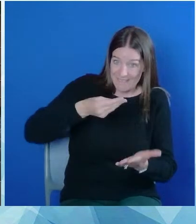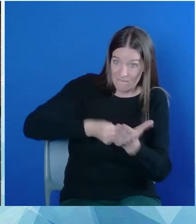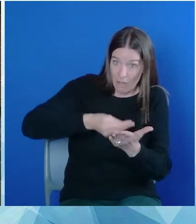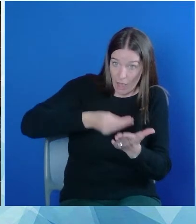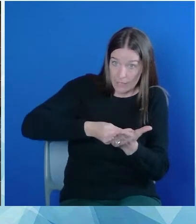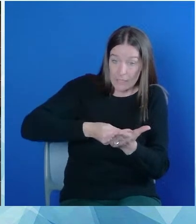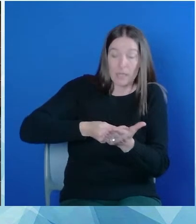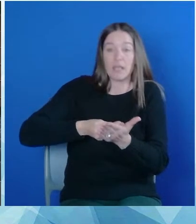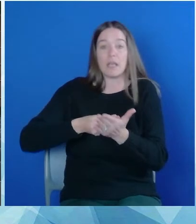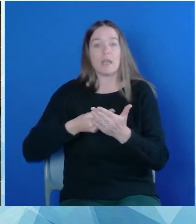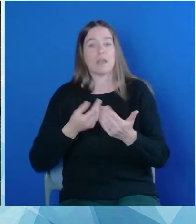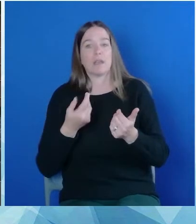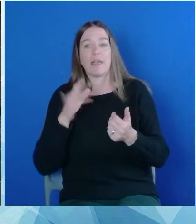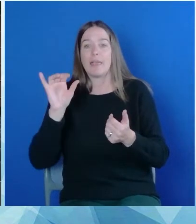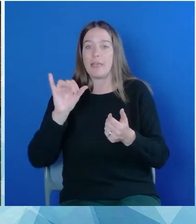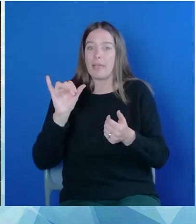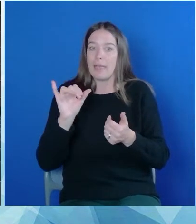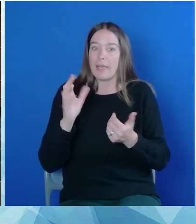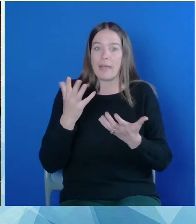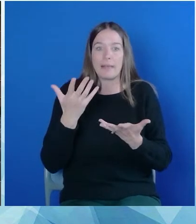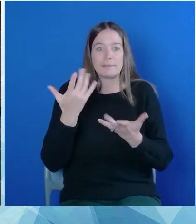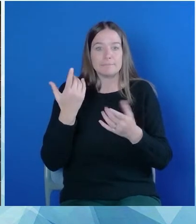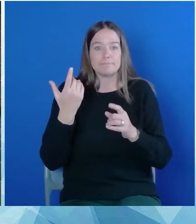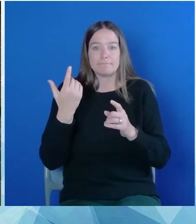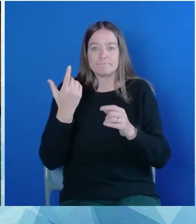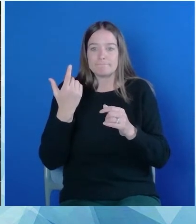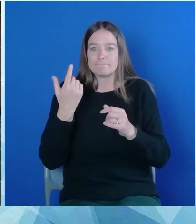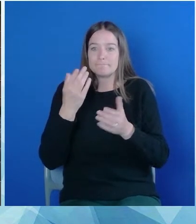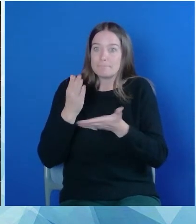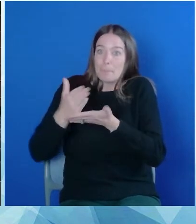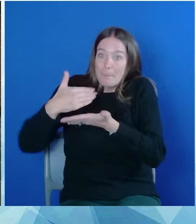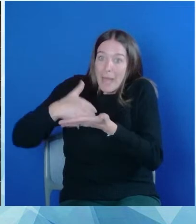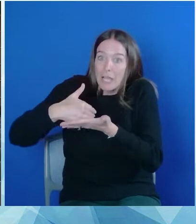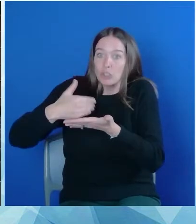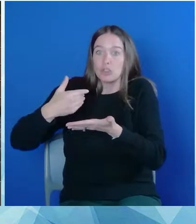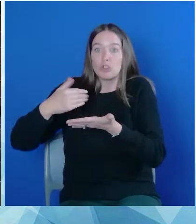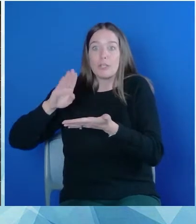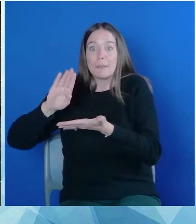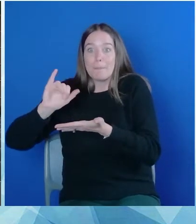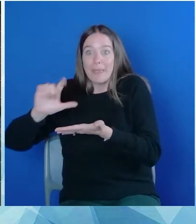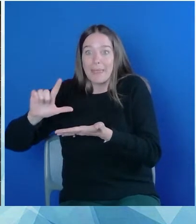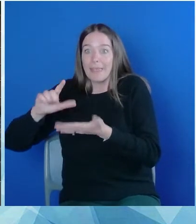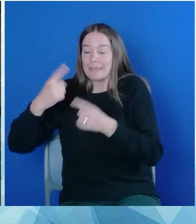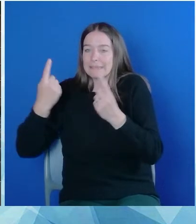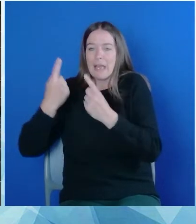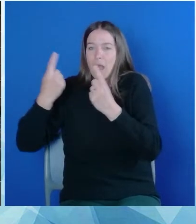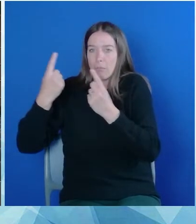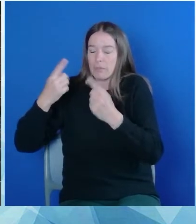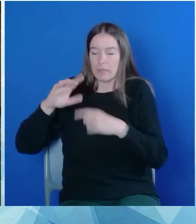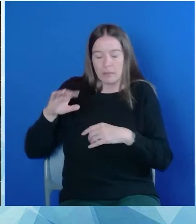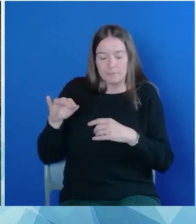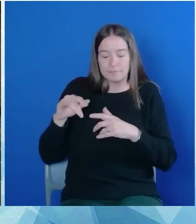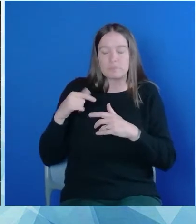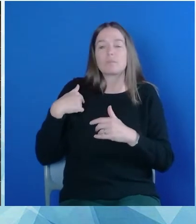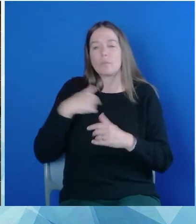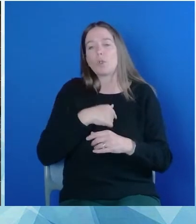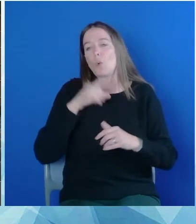then it would be good if we could just go ahead and file a position, because we should be filing a position